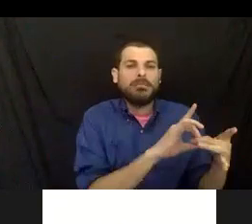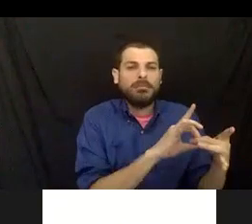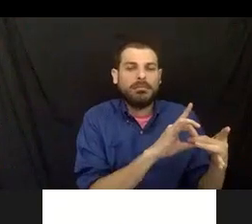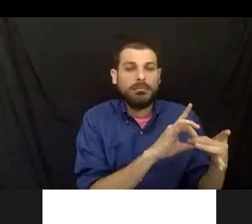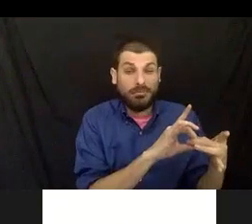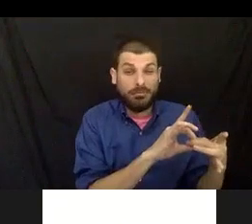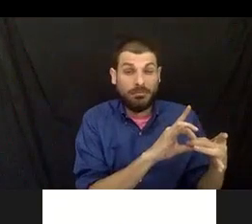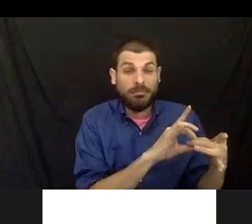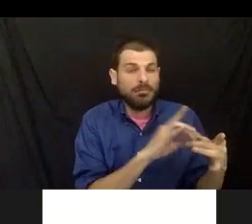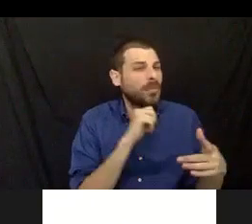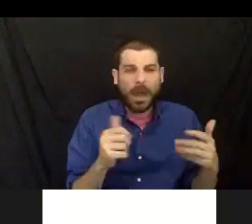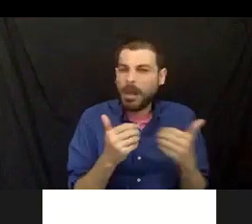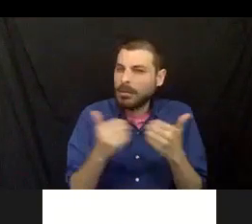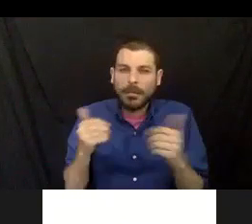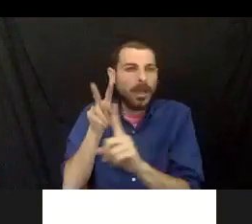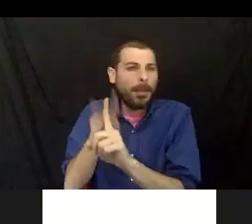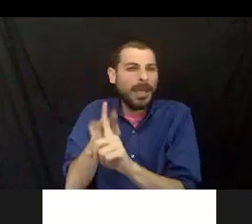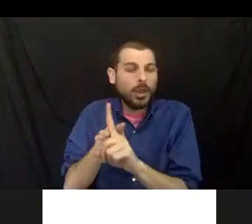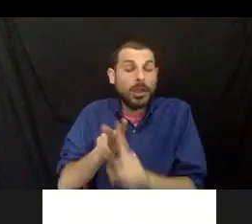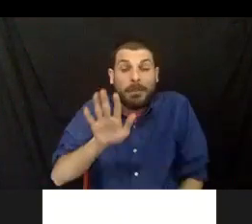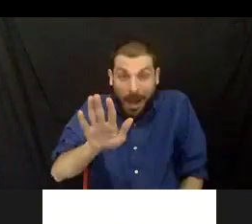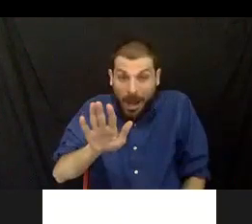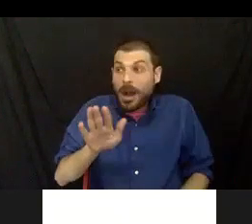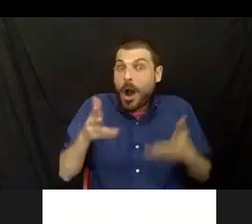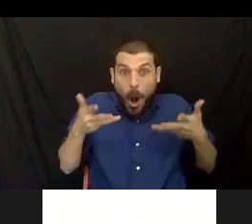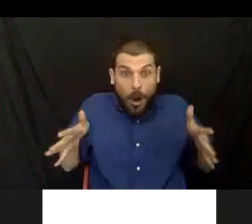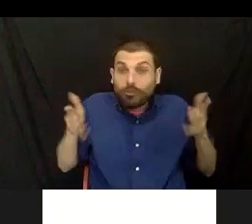unemployment assistance. But you do need to keep,